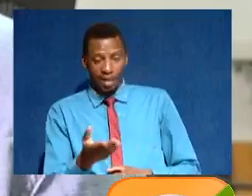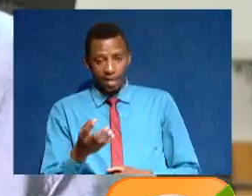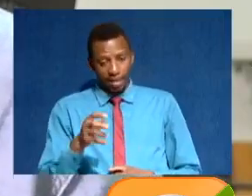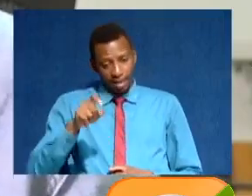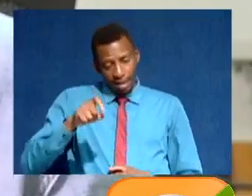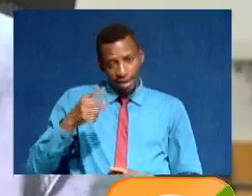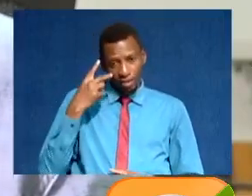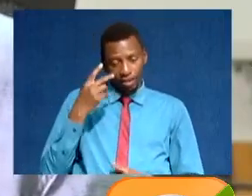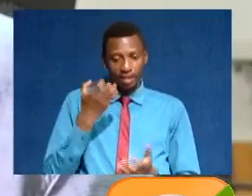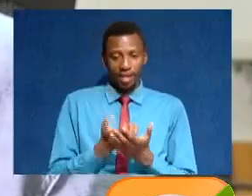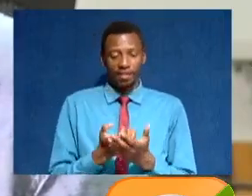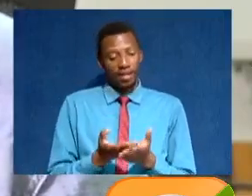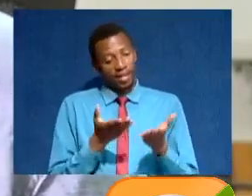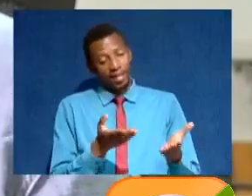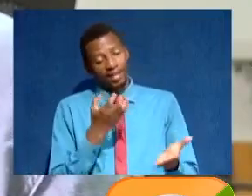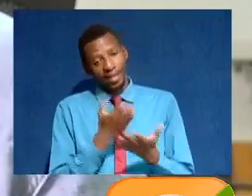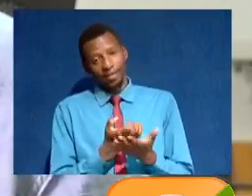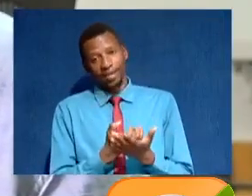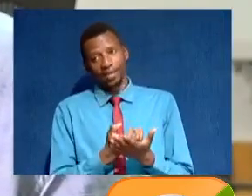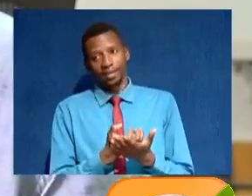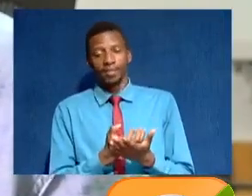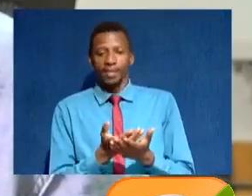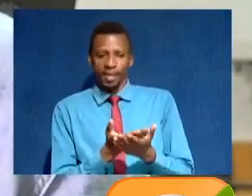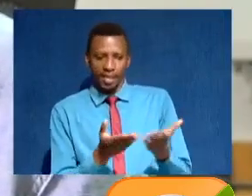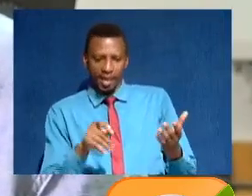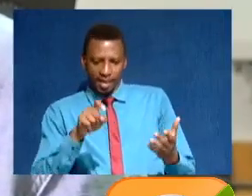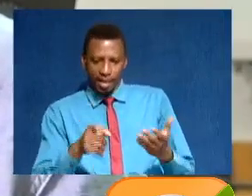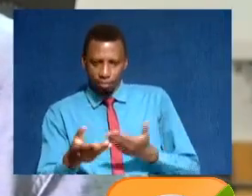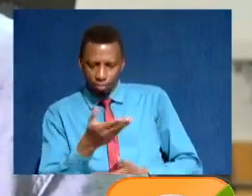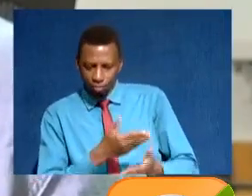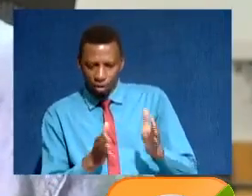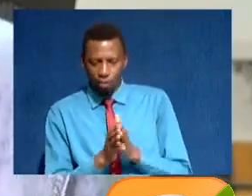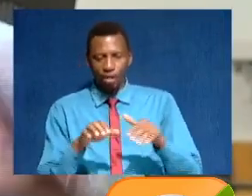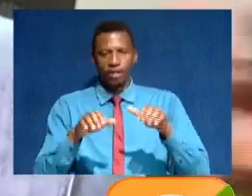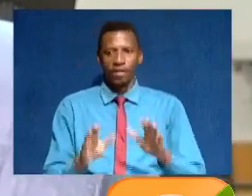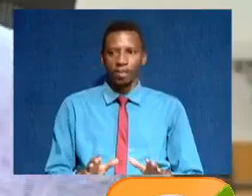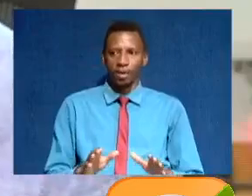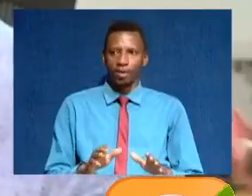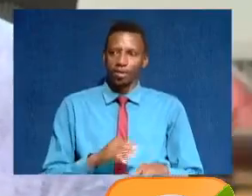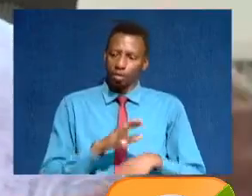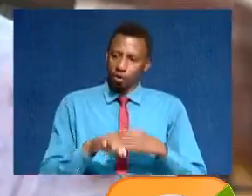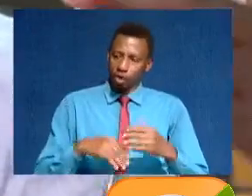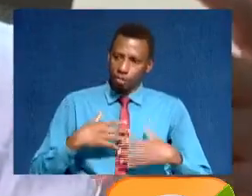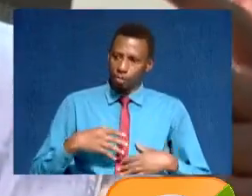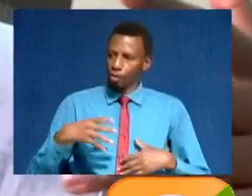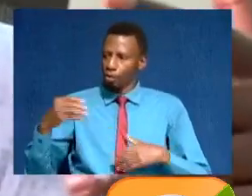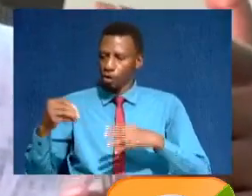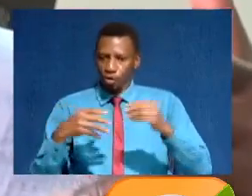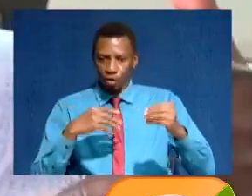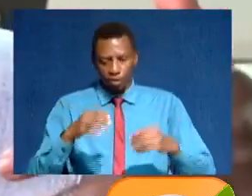evidence we are generating to them. Yeah, and they need to talk to the farmer, because the farmer is one thing. Everyone goes to COP and they're always